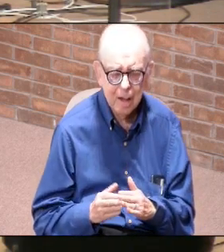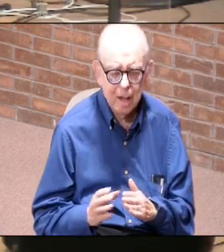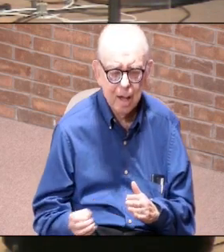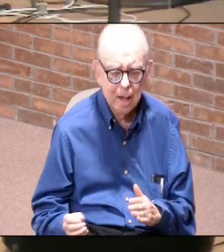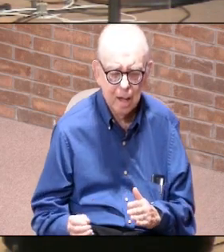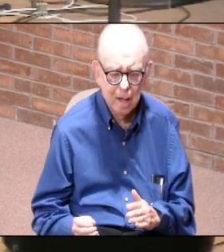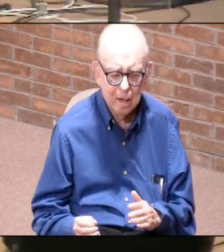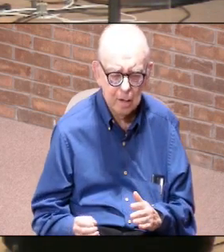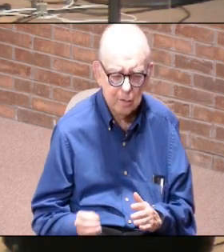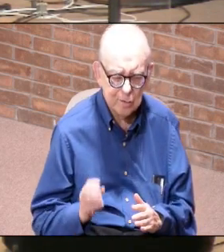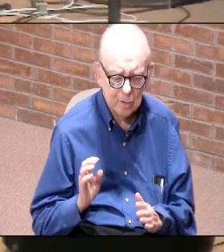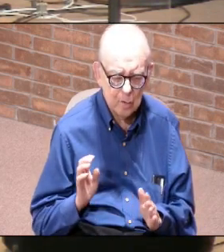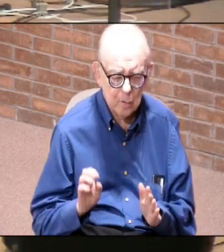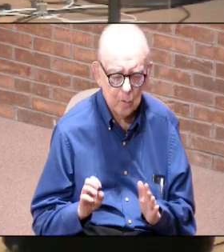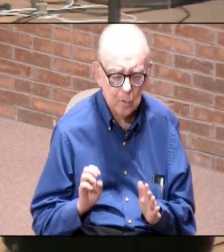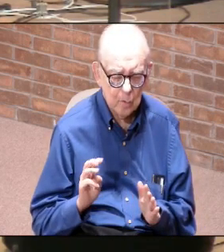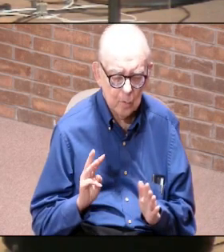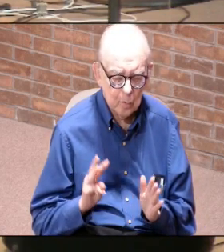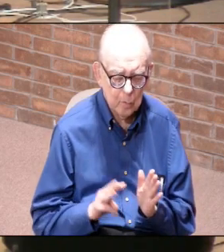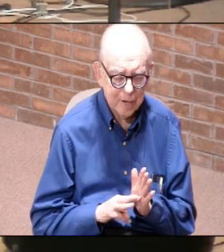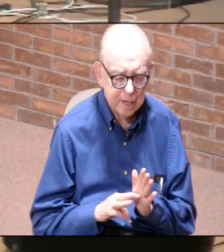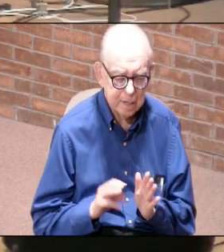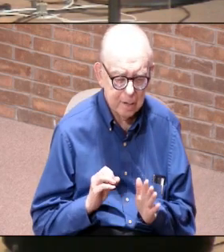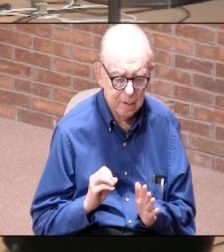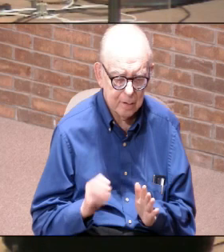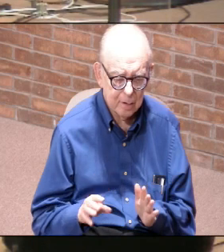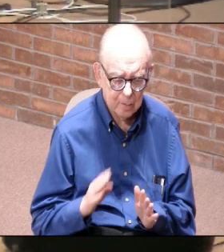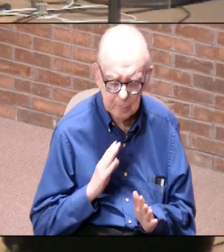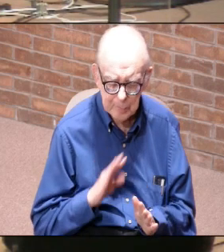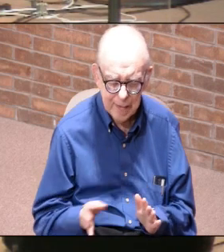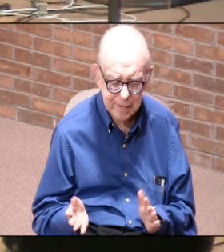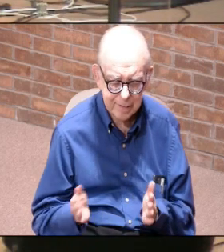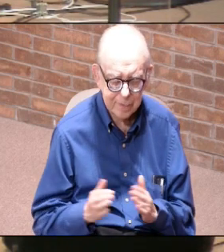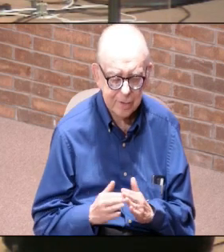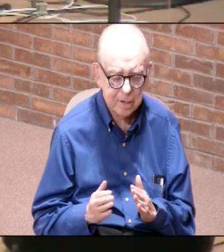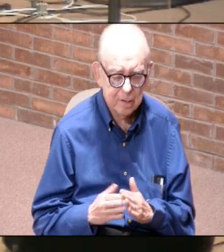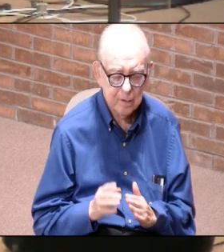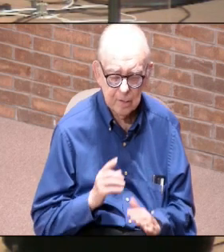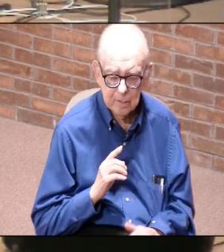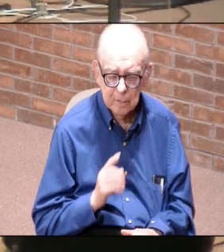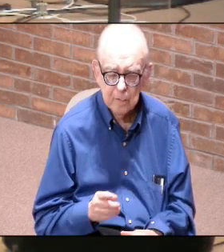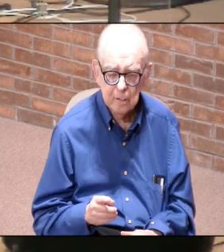And it was a wicked city. As a matter of fact,